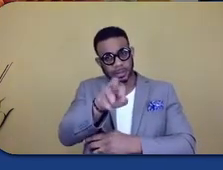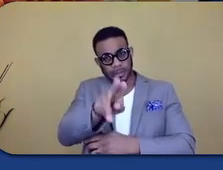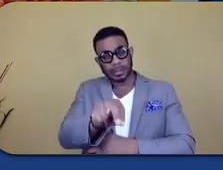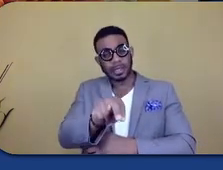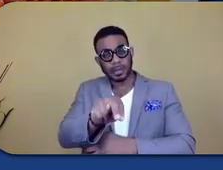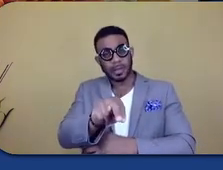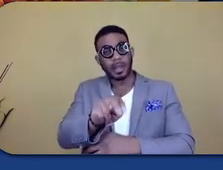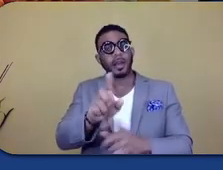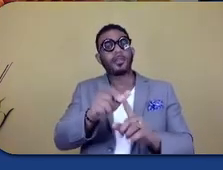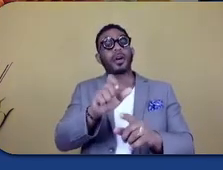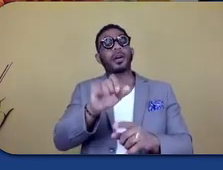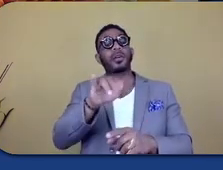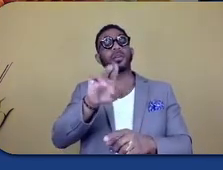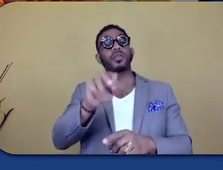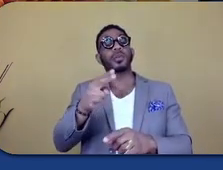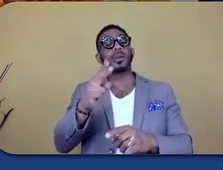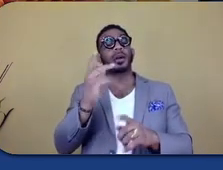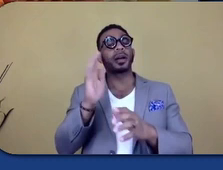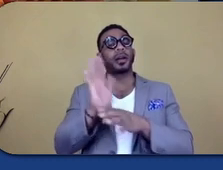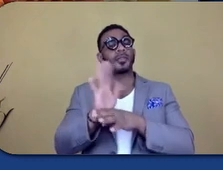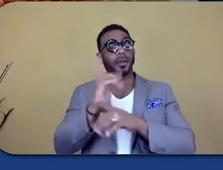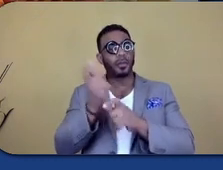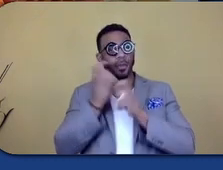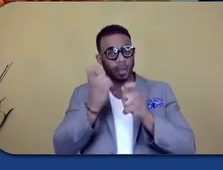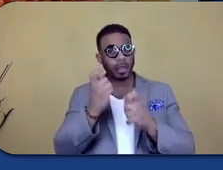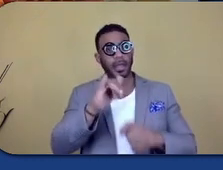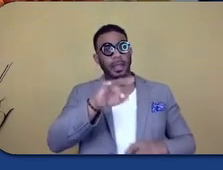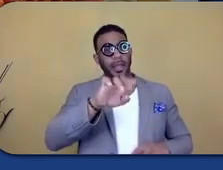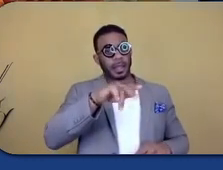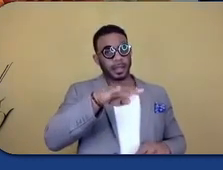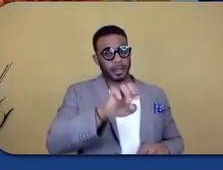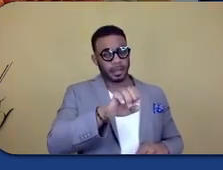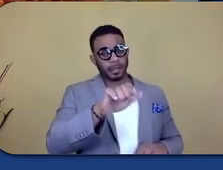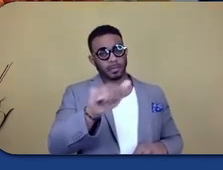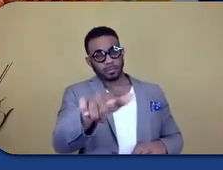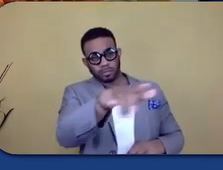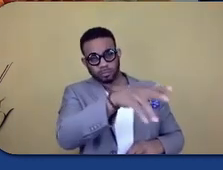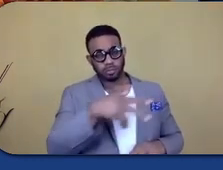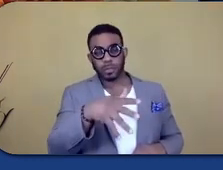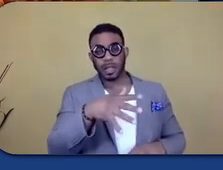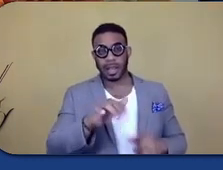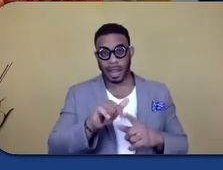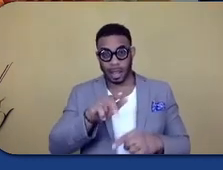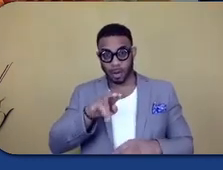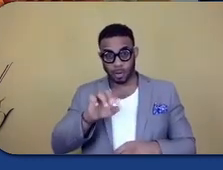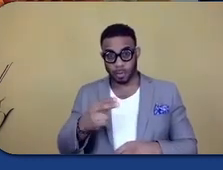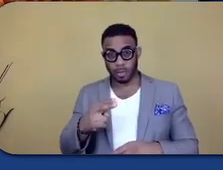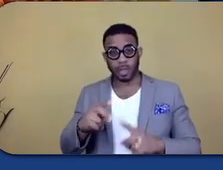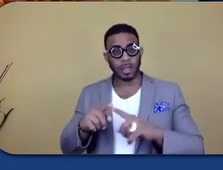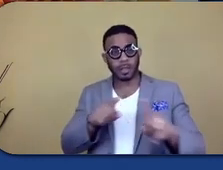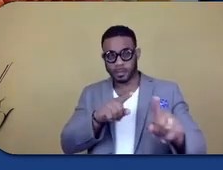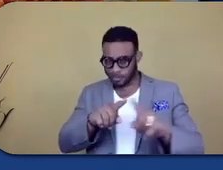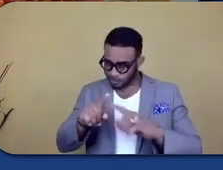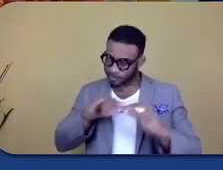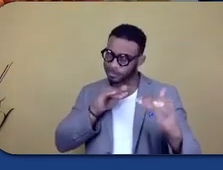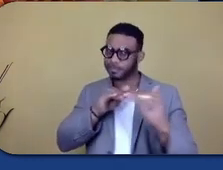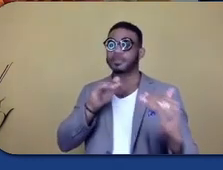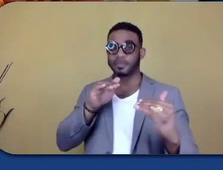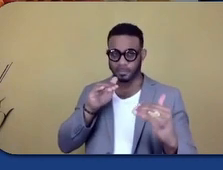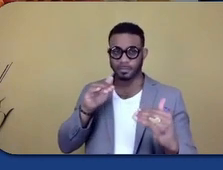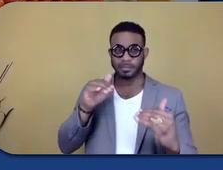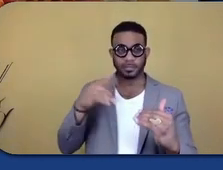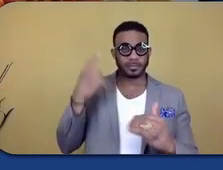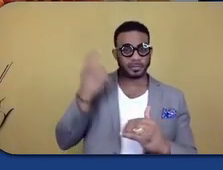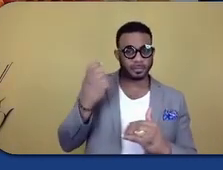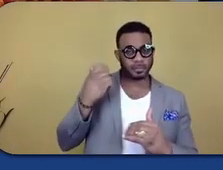Film Festival, and Jacob Bior Bull of Anantaban. Like Lupai, Jacob was a Mandela Washington Fellow